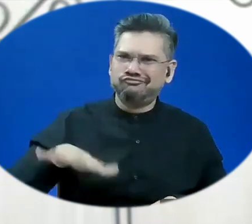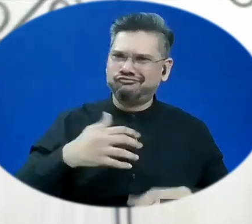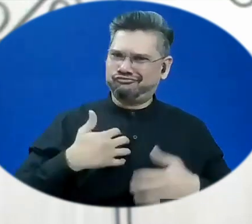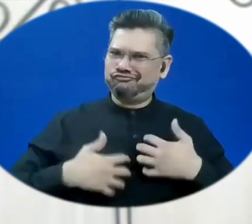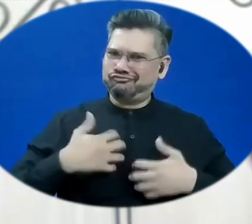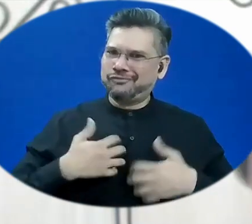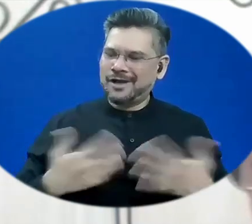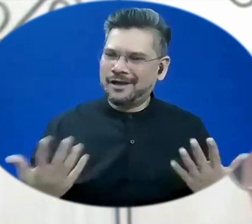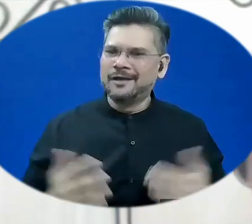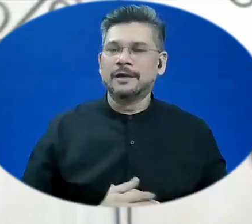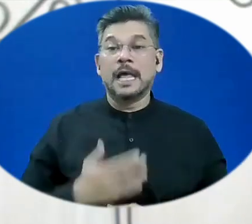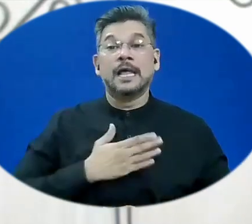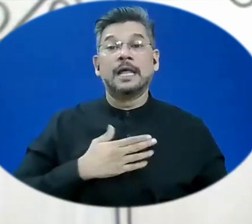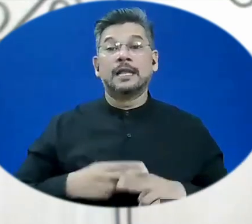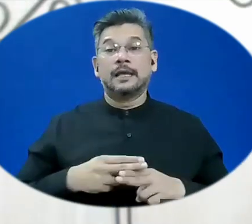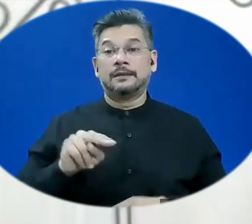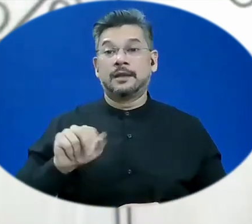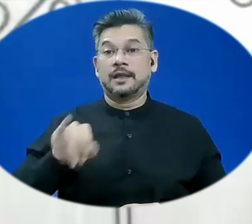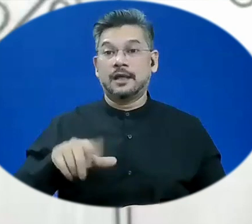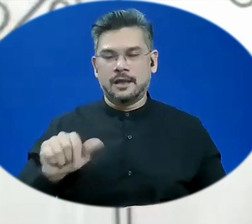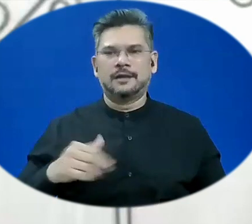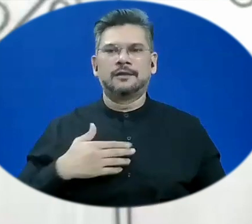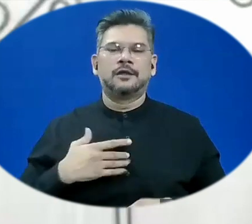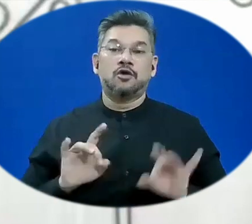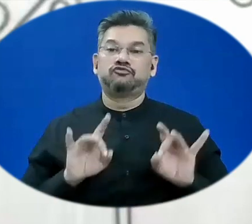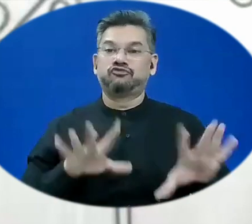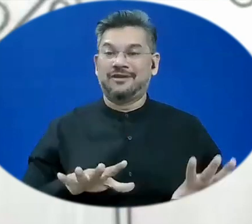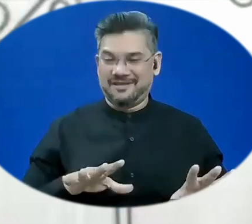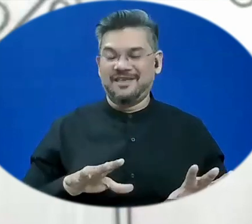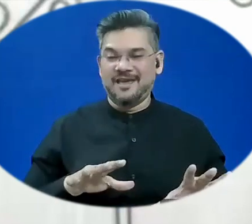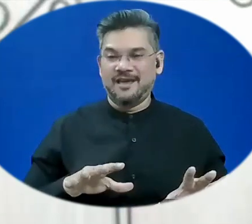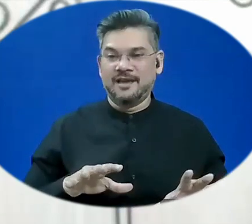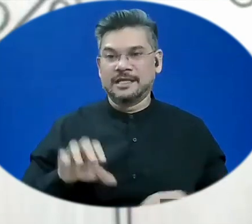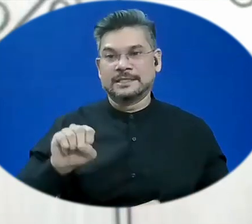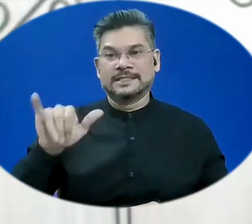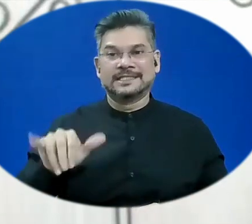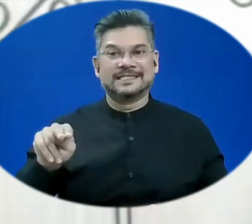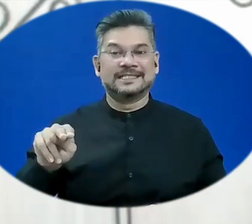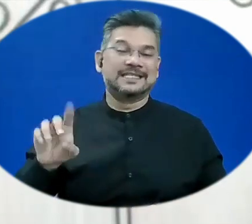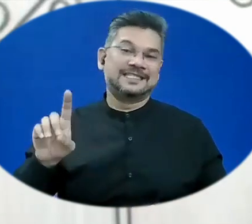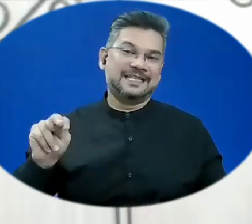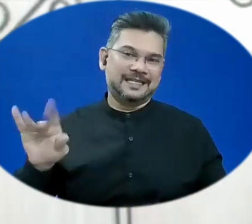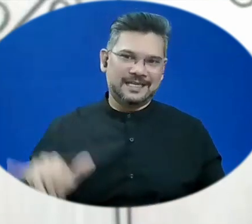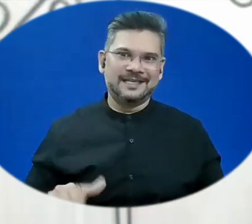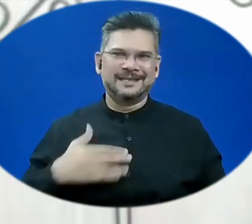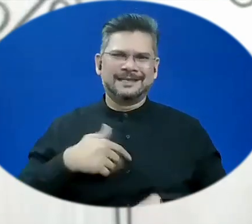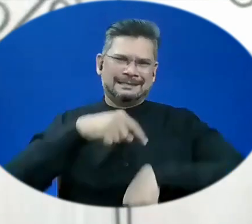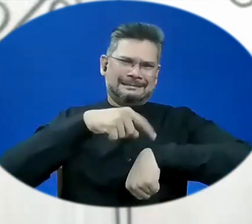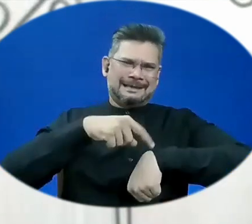Sydney, Australia. It's currently 1:10 a.m. in the morning, and if I wasn't passionate about